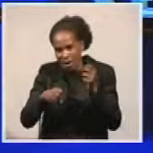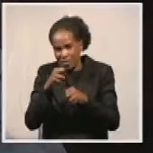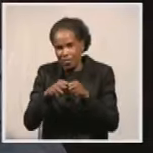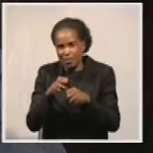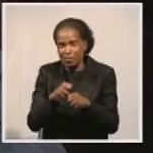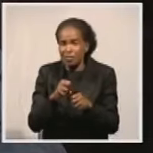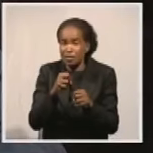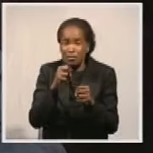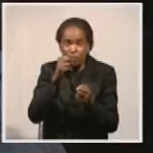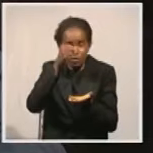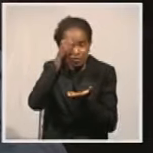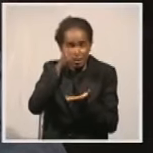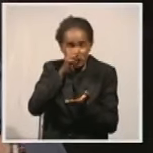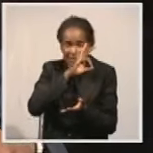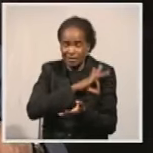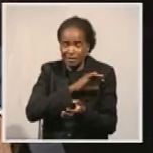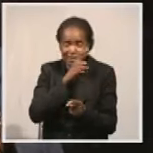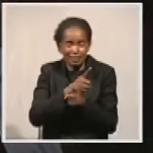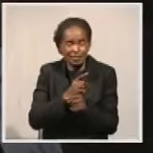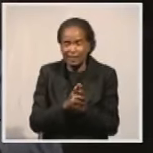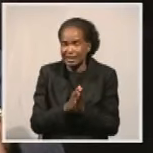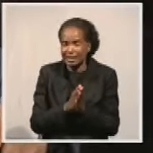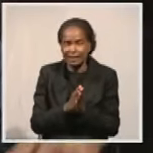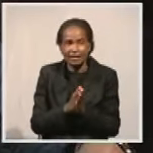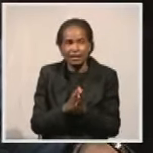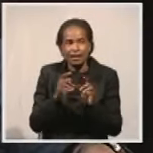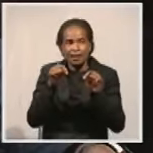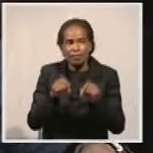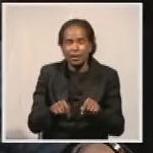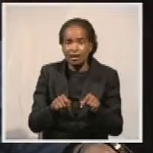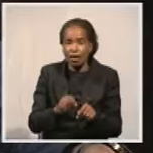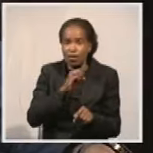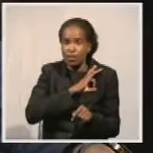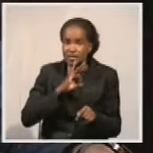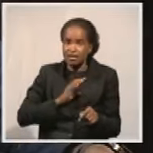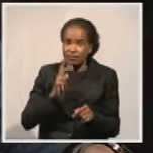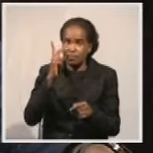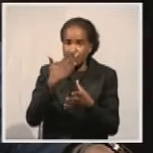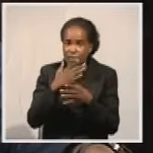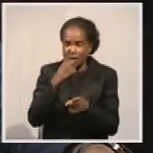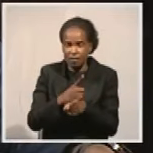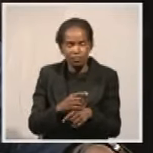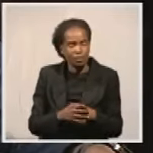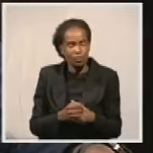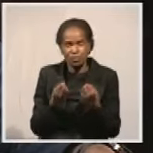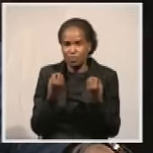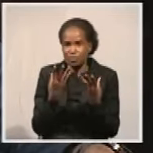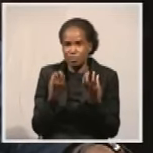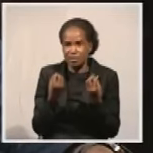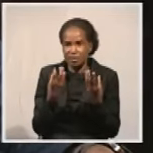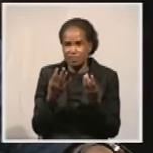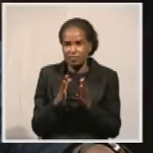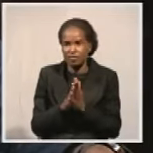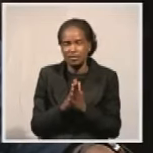think, particularly now at the size of where the public service is, one of the questions that are always at the back of my mind